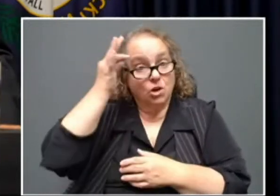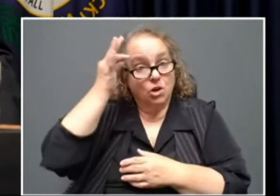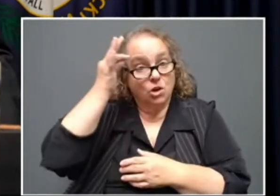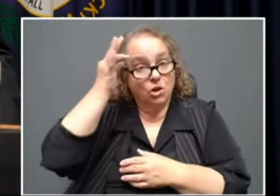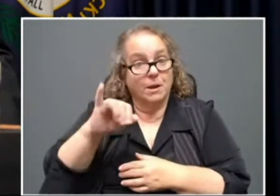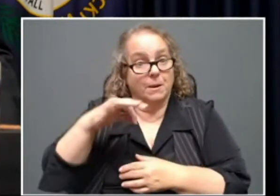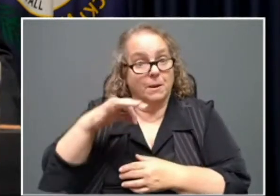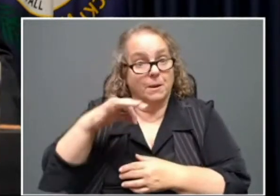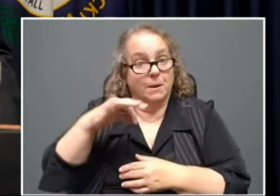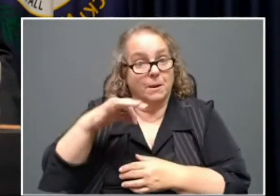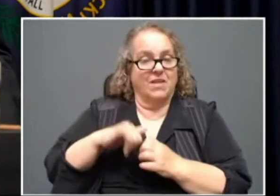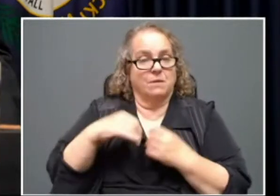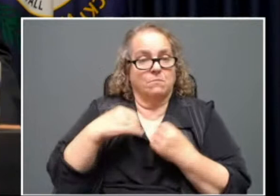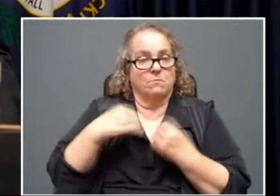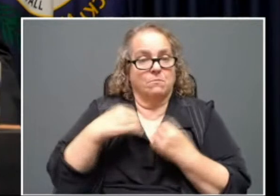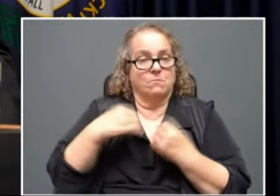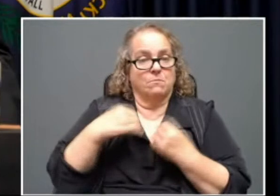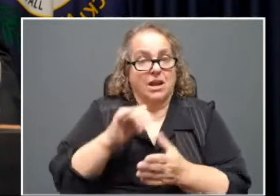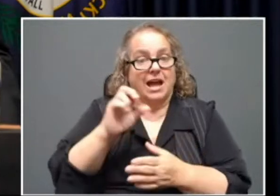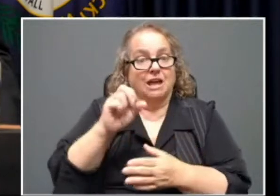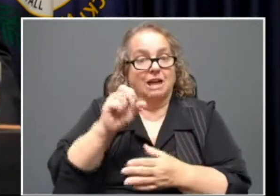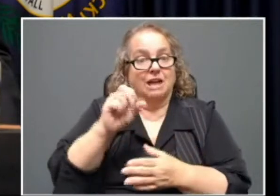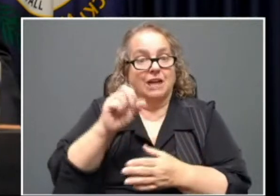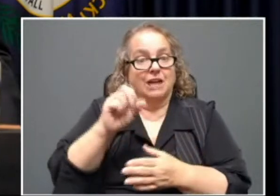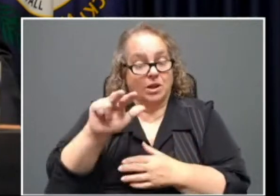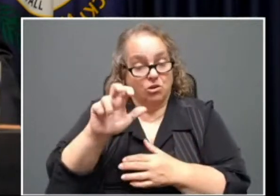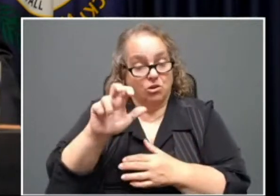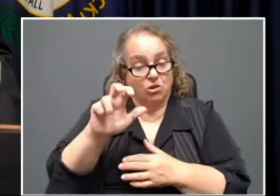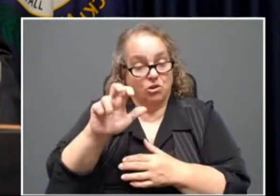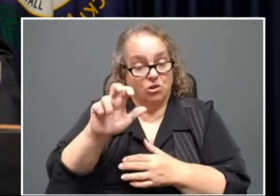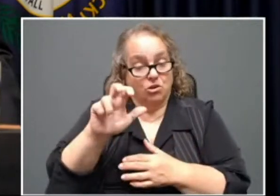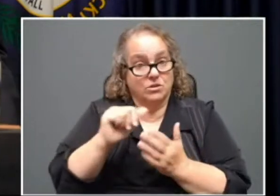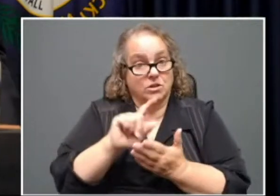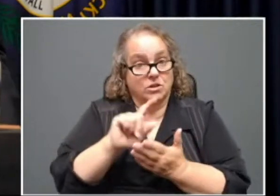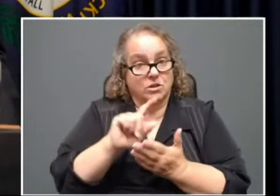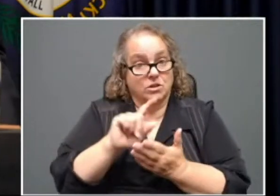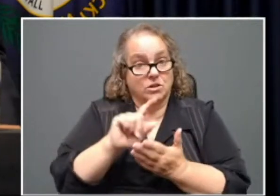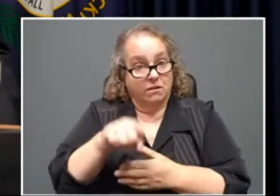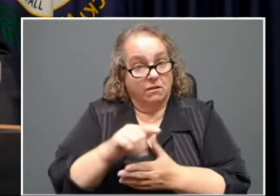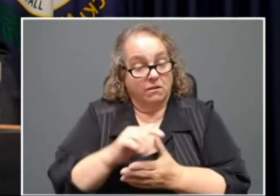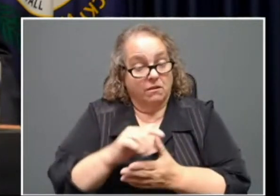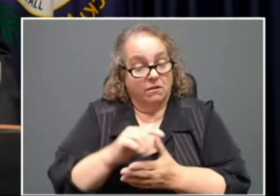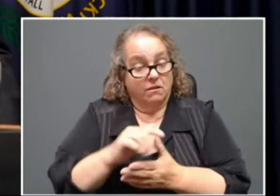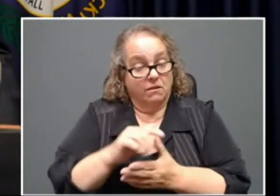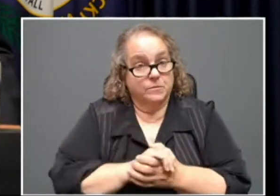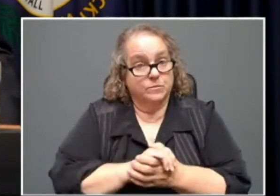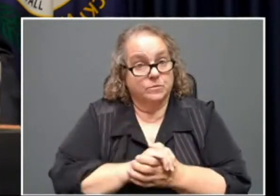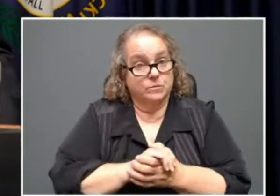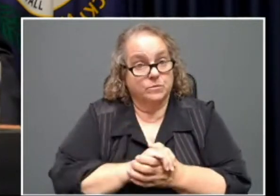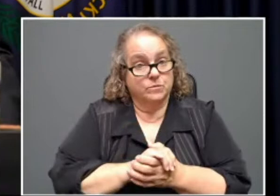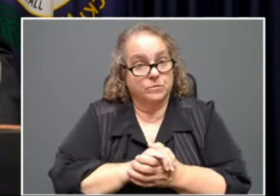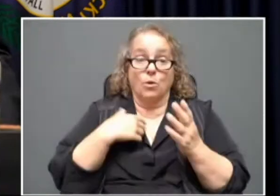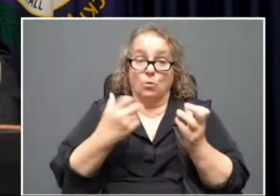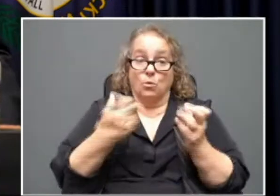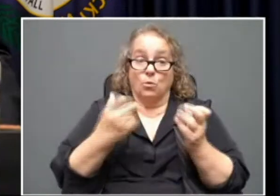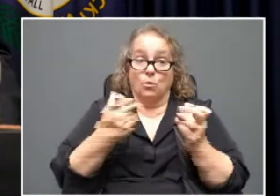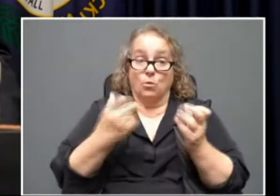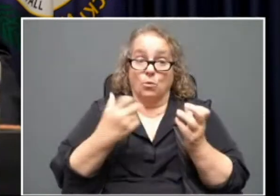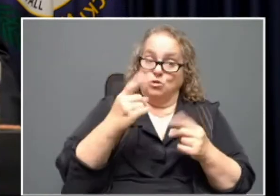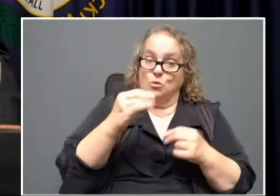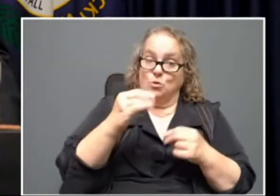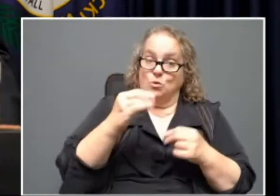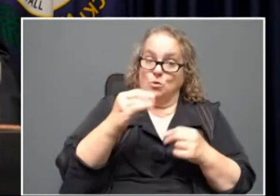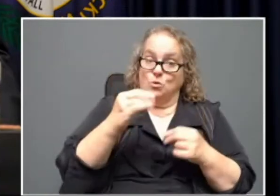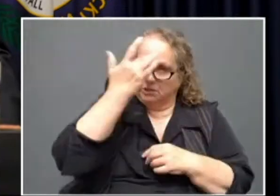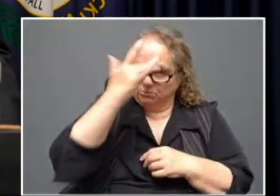that extra $300 a week? Well, what we want to do is we want to be smart. We want to make sure that